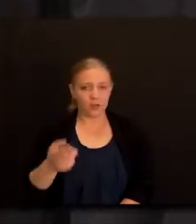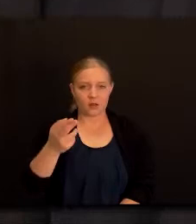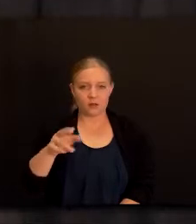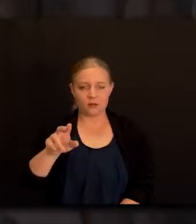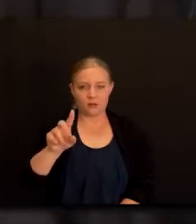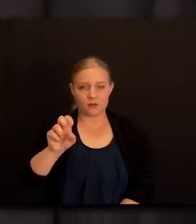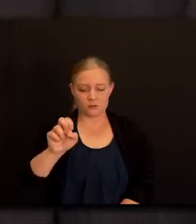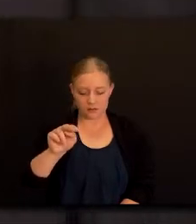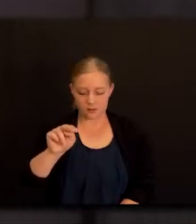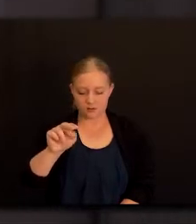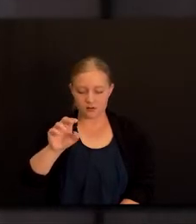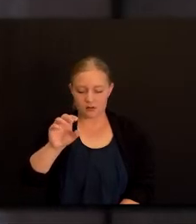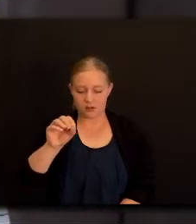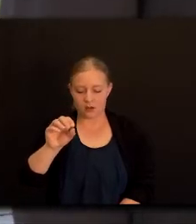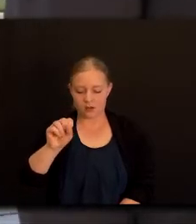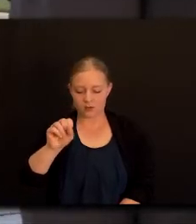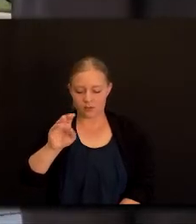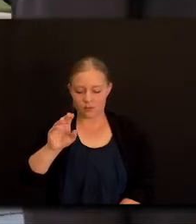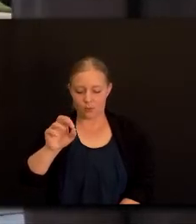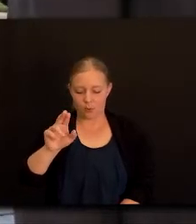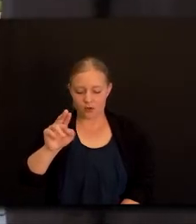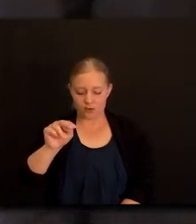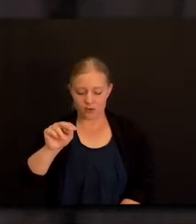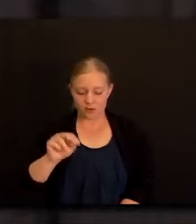Hudson Davids Asburn.